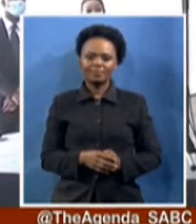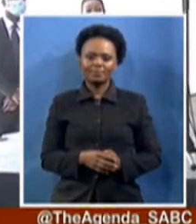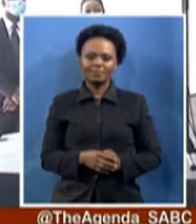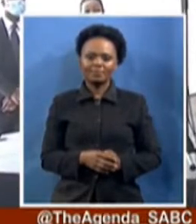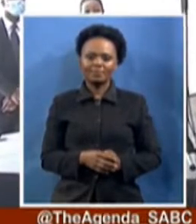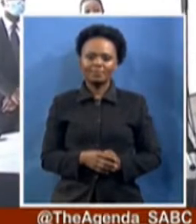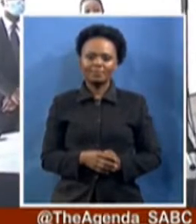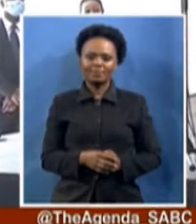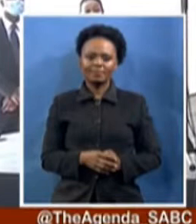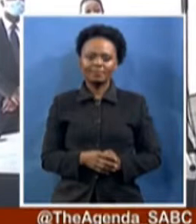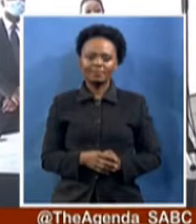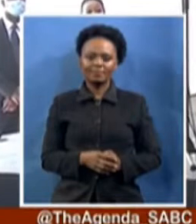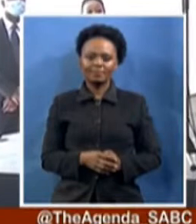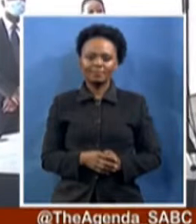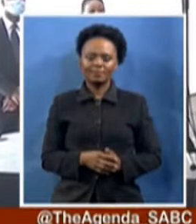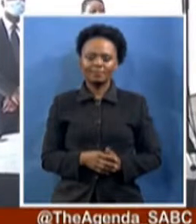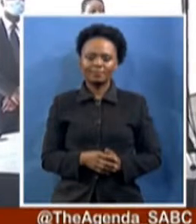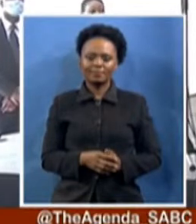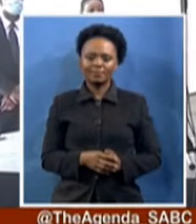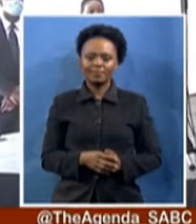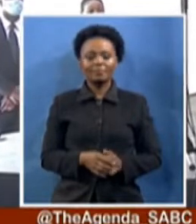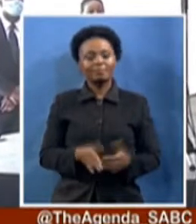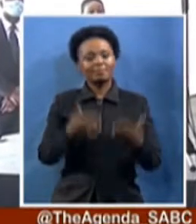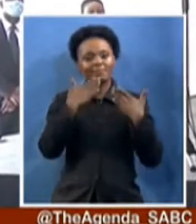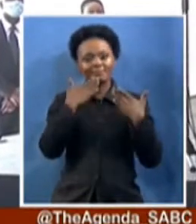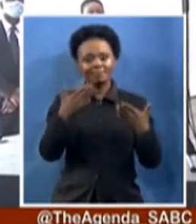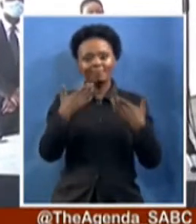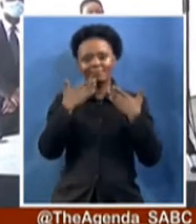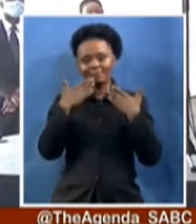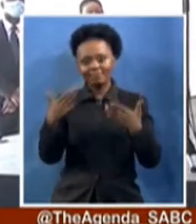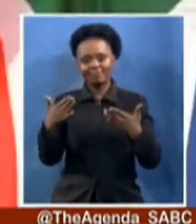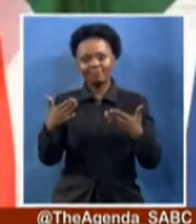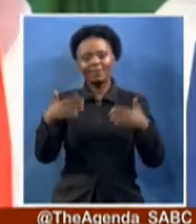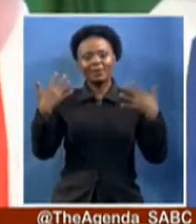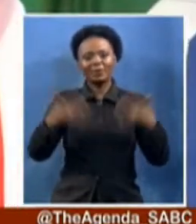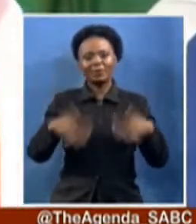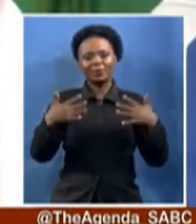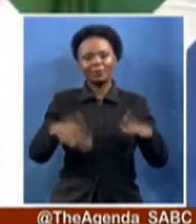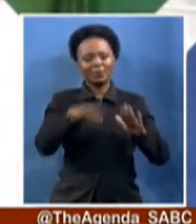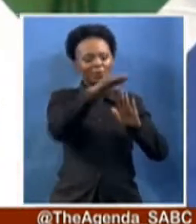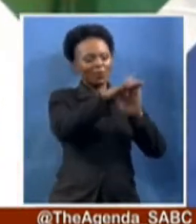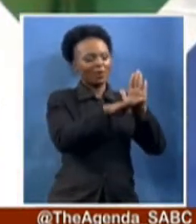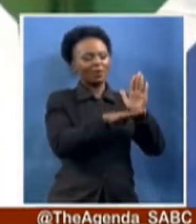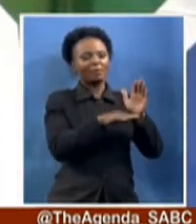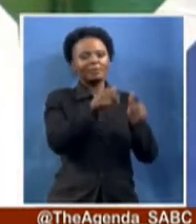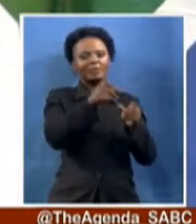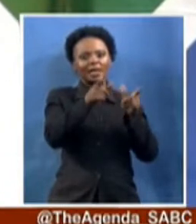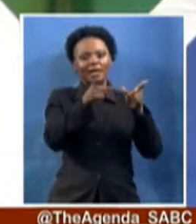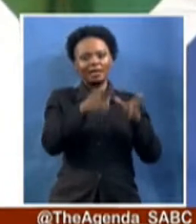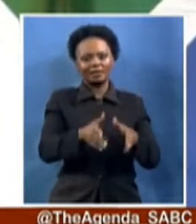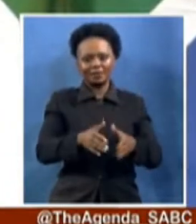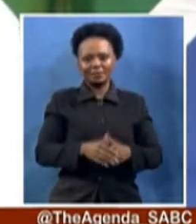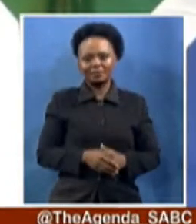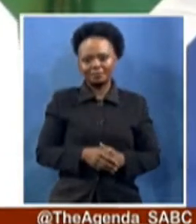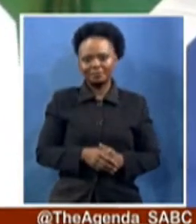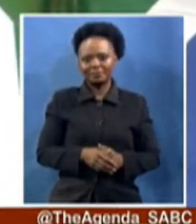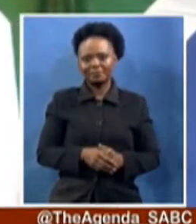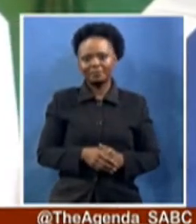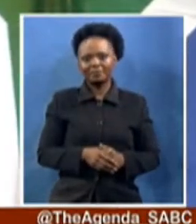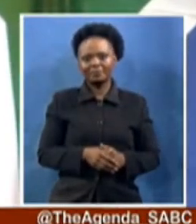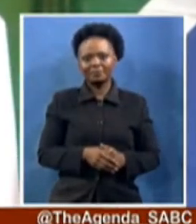Thank you very much, my co-program director. Can we again give a round of applause